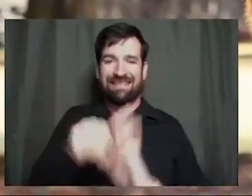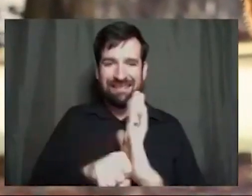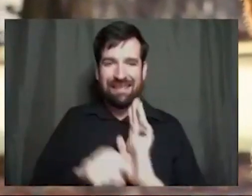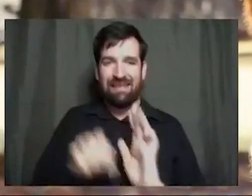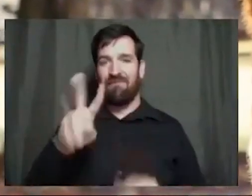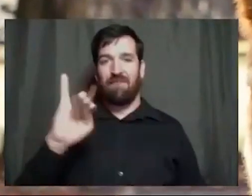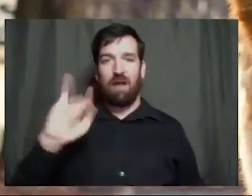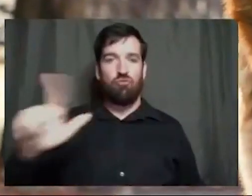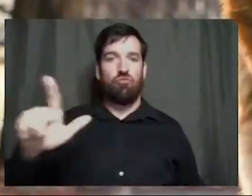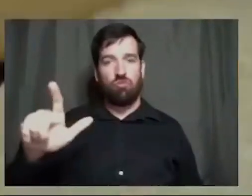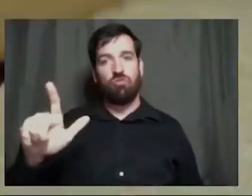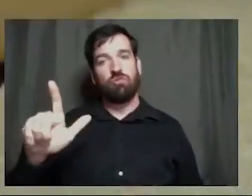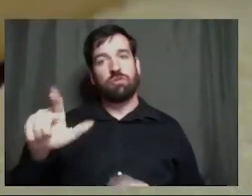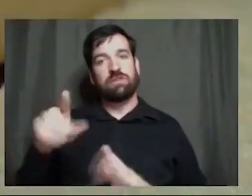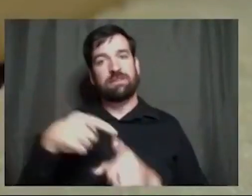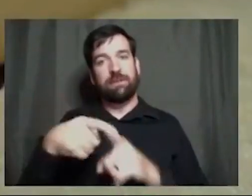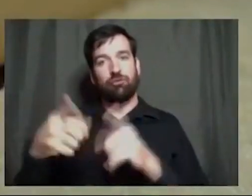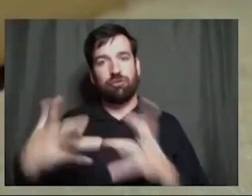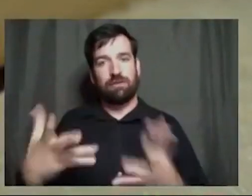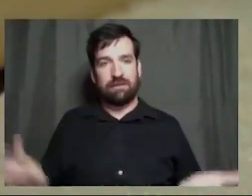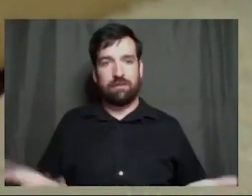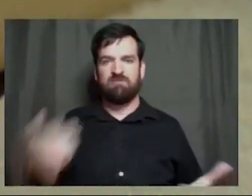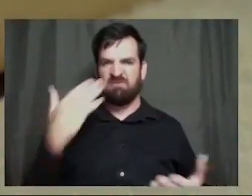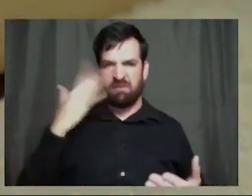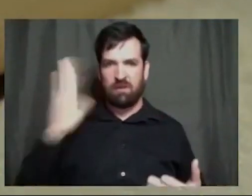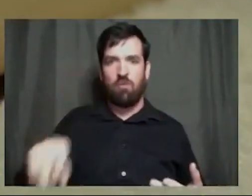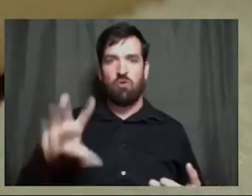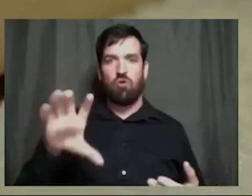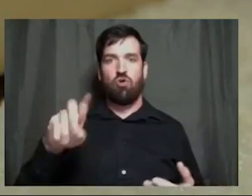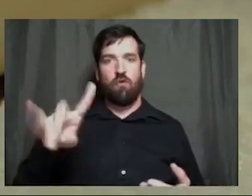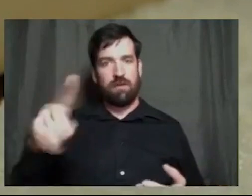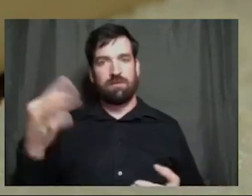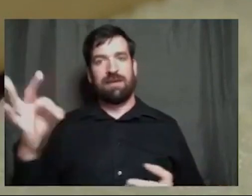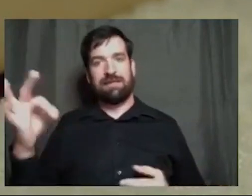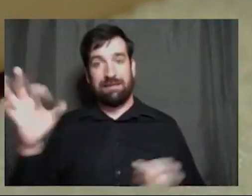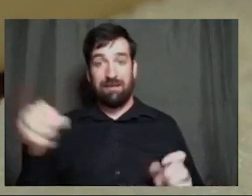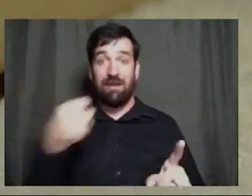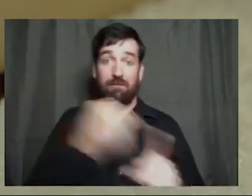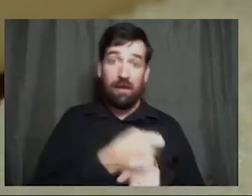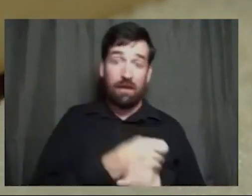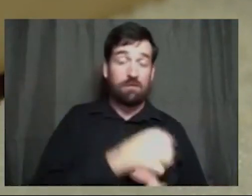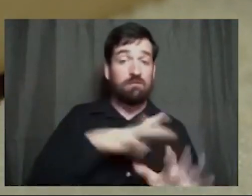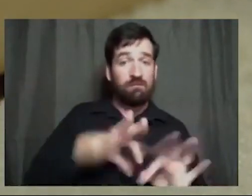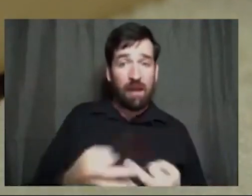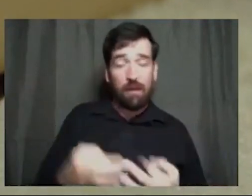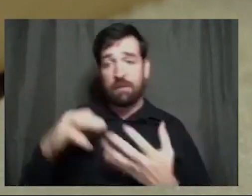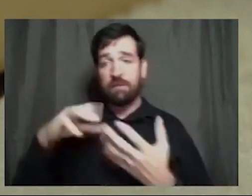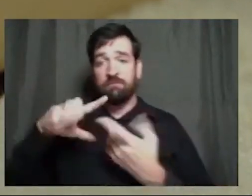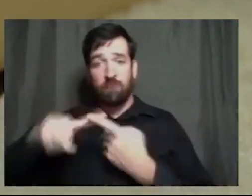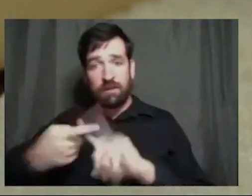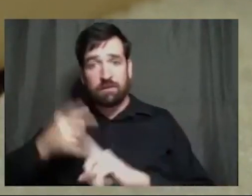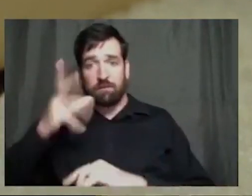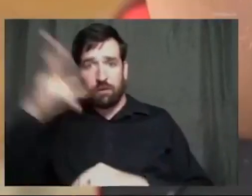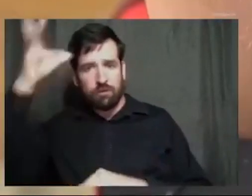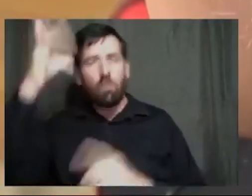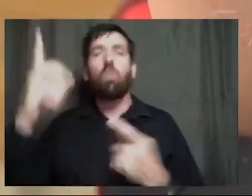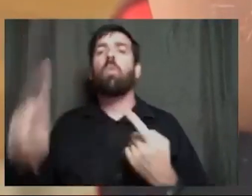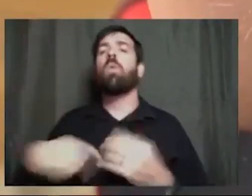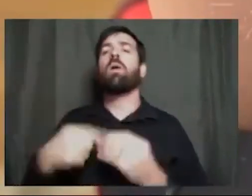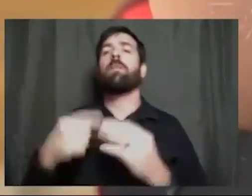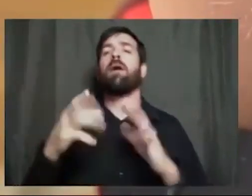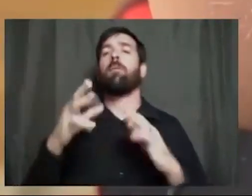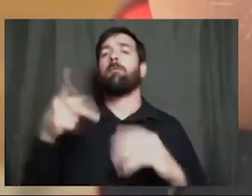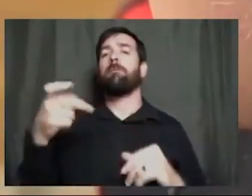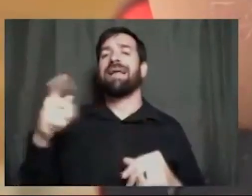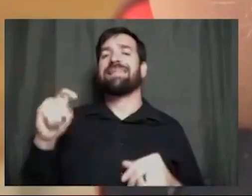specialist joining us. We know that COVID-19 can impact our loved ones, our parents, spouses, children. But what about your pets? We found out tomorrow what's